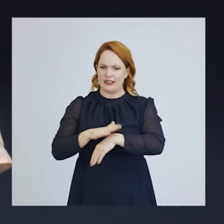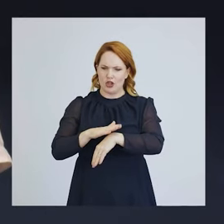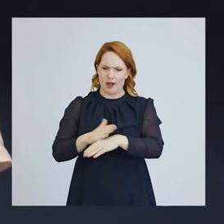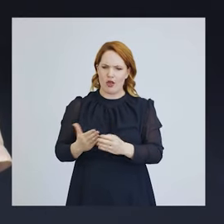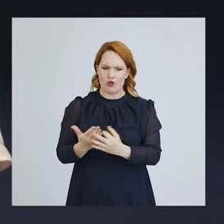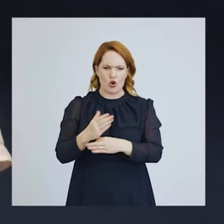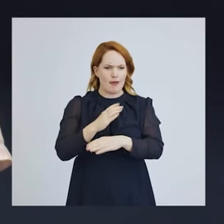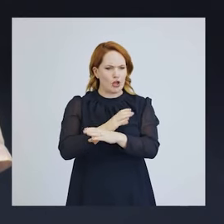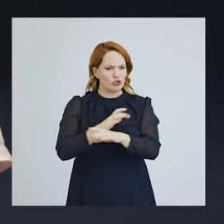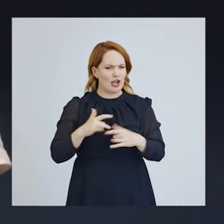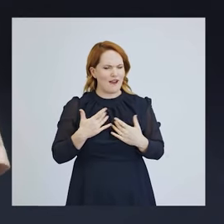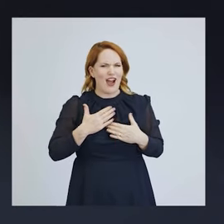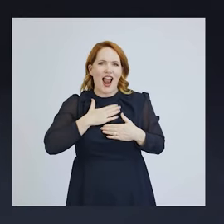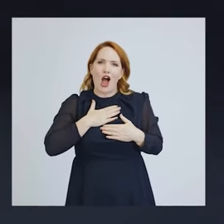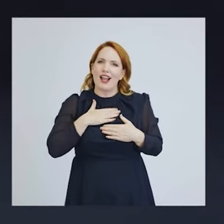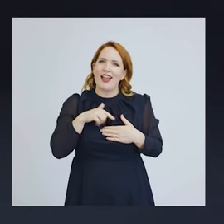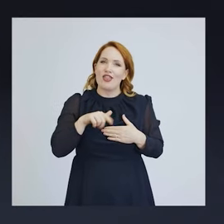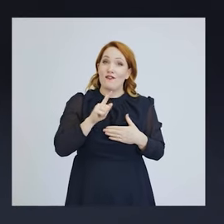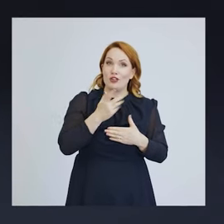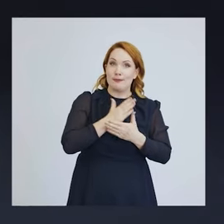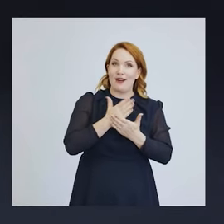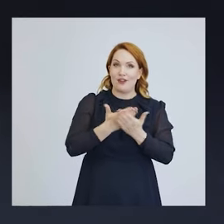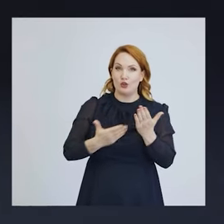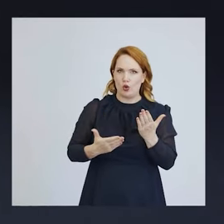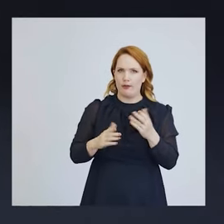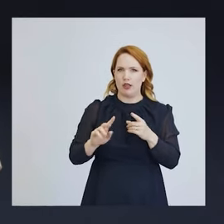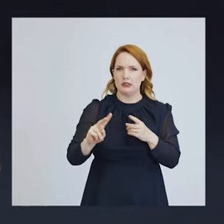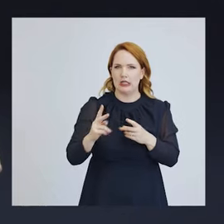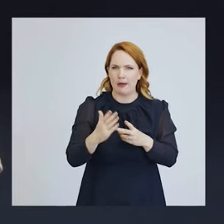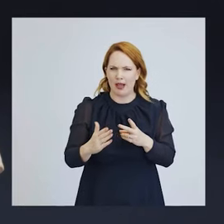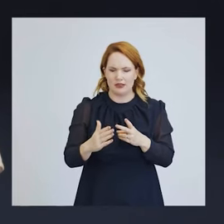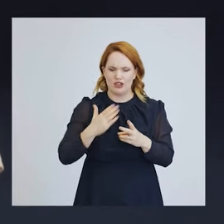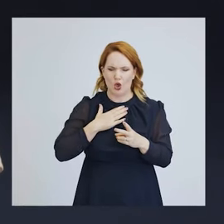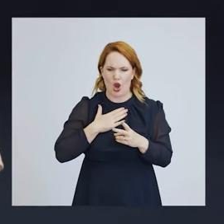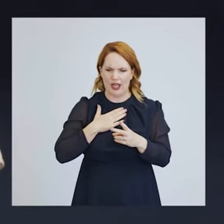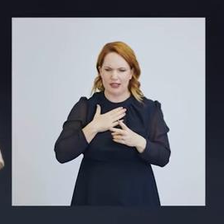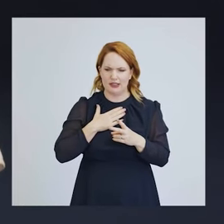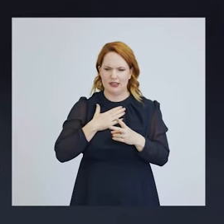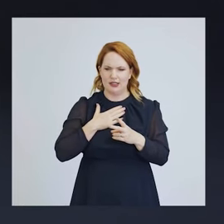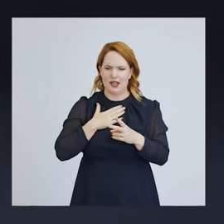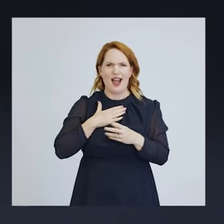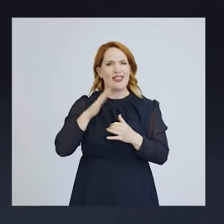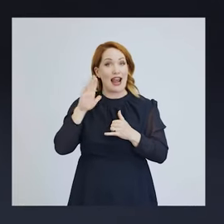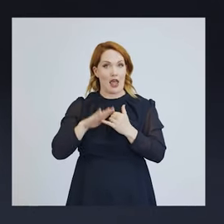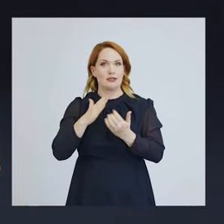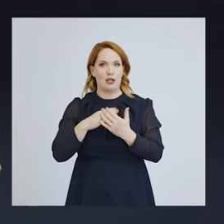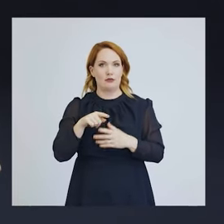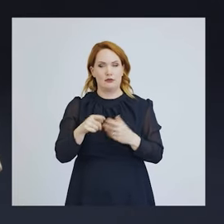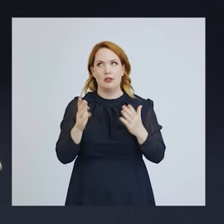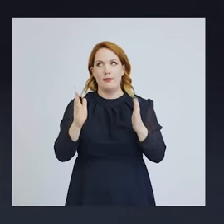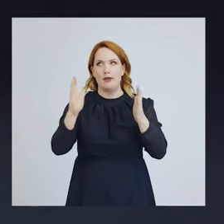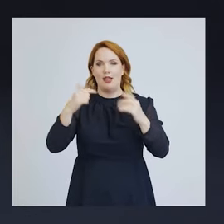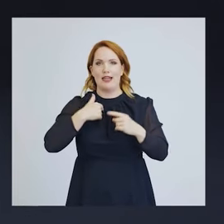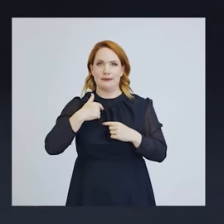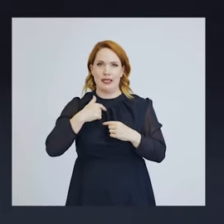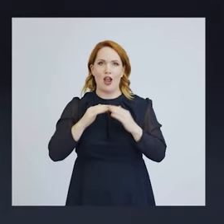for so much of my Christian life, I've loved that first bit and gotten so annoyed with that last bit. I've gotten so offended with that last bit